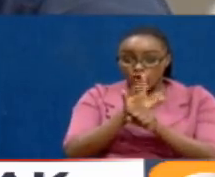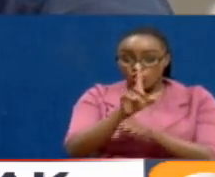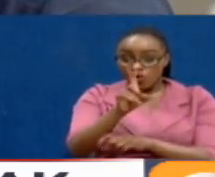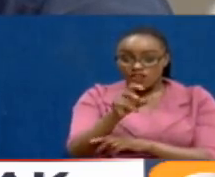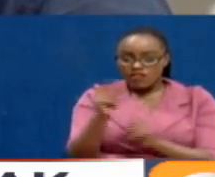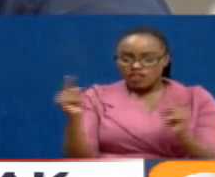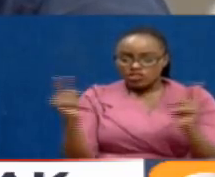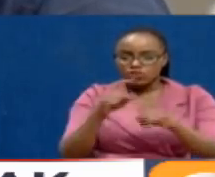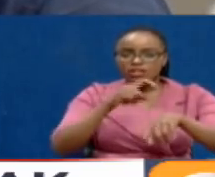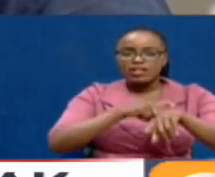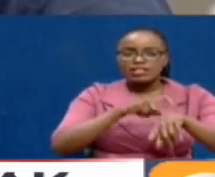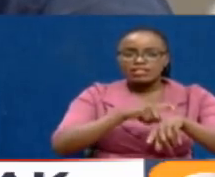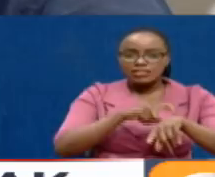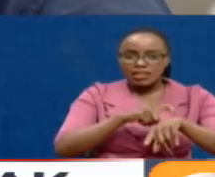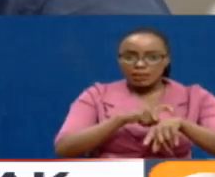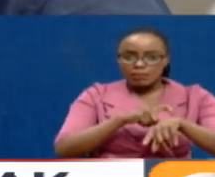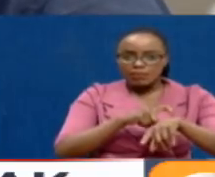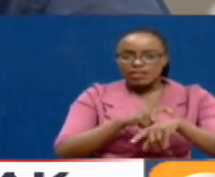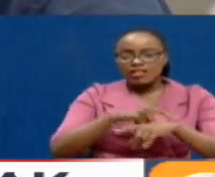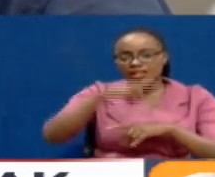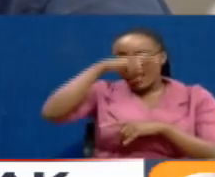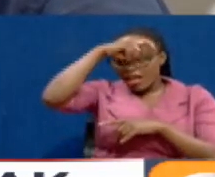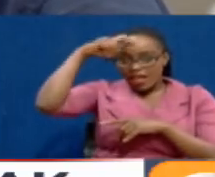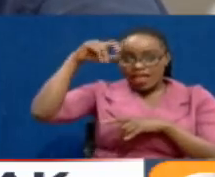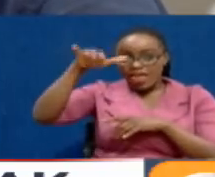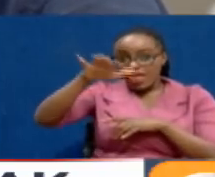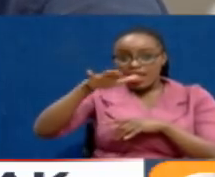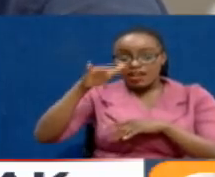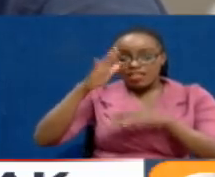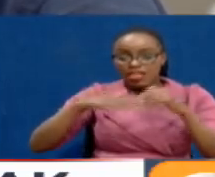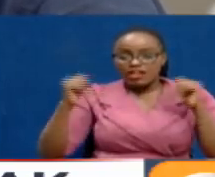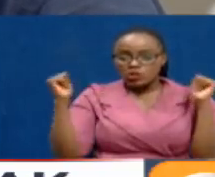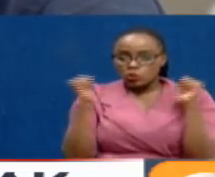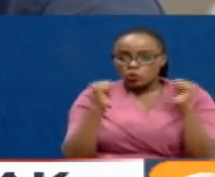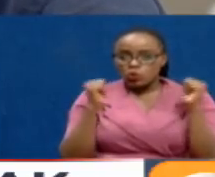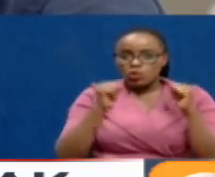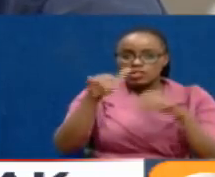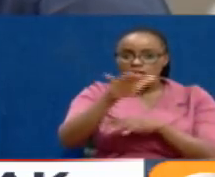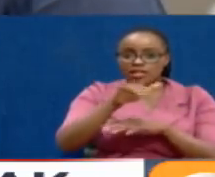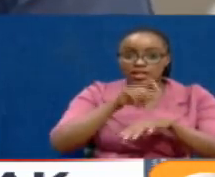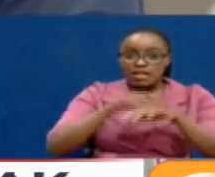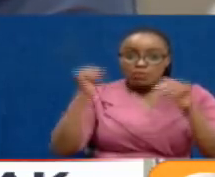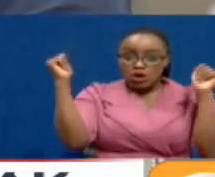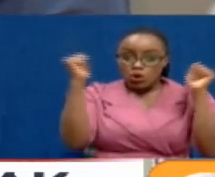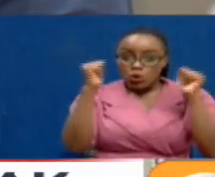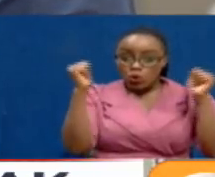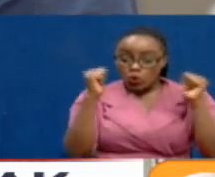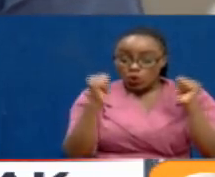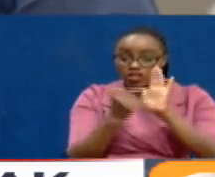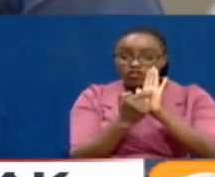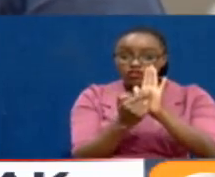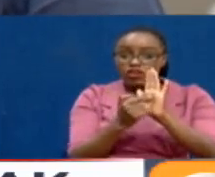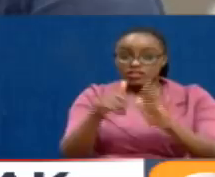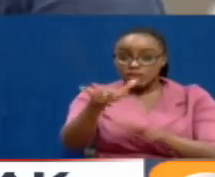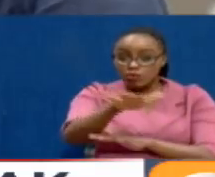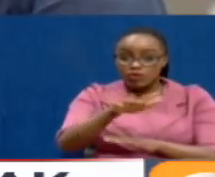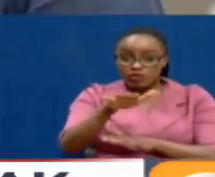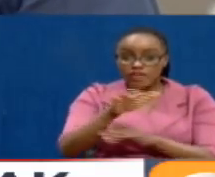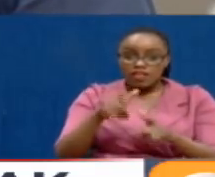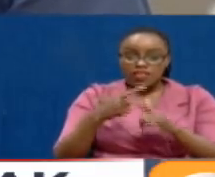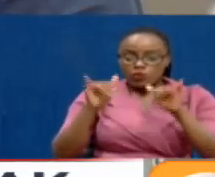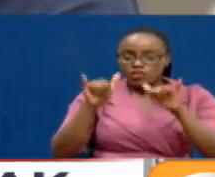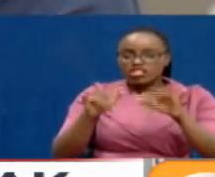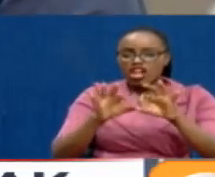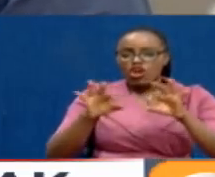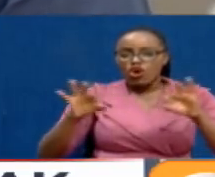survive a shorter time in hotter temperatures than in colder temperatures. When it's cold, like if it's on the surface, it will last much